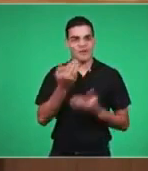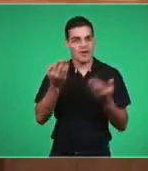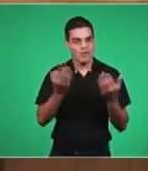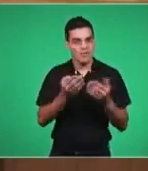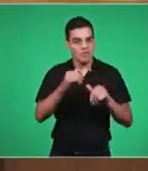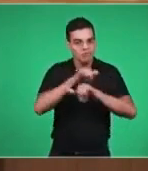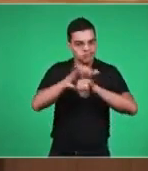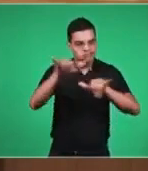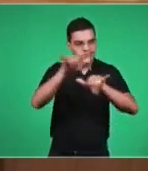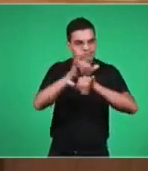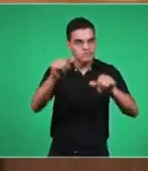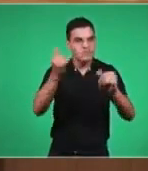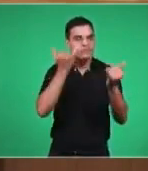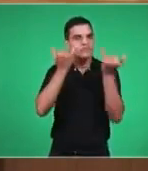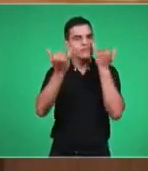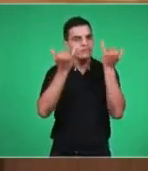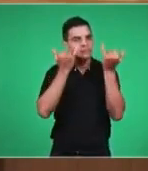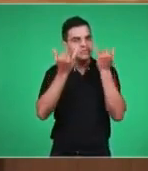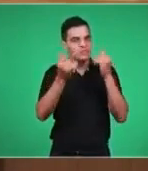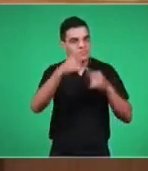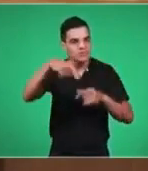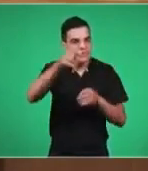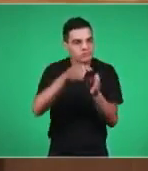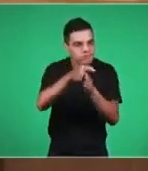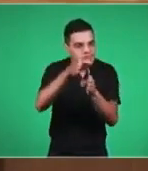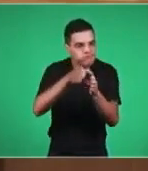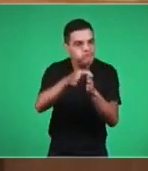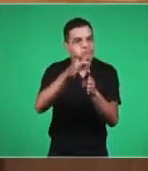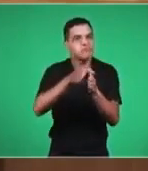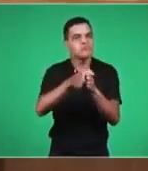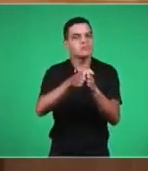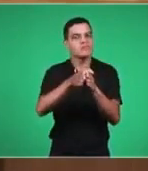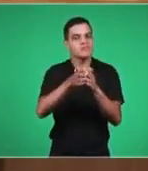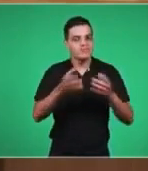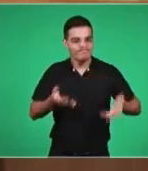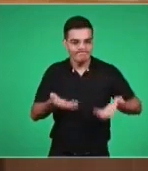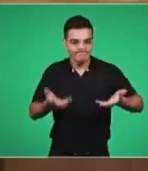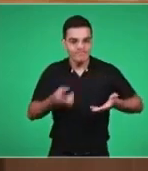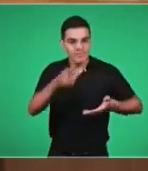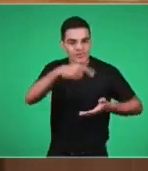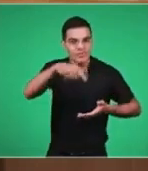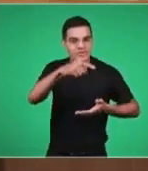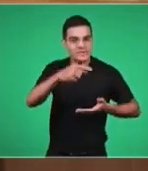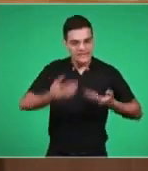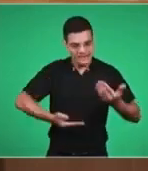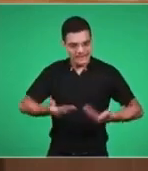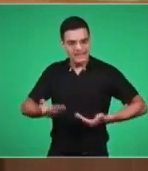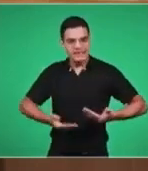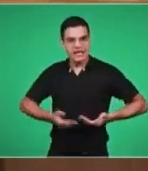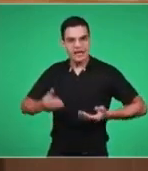see. Or having a function in church.